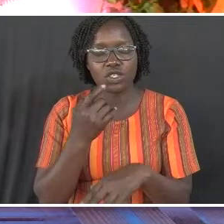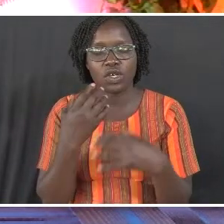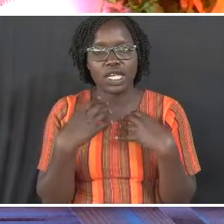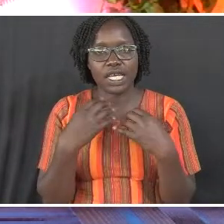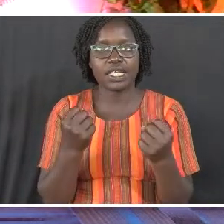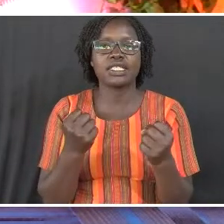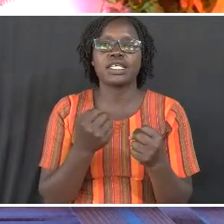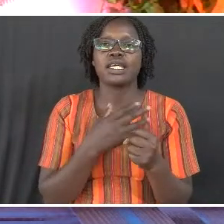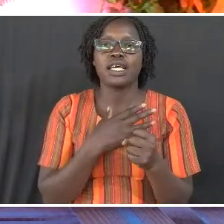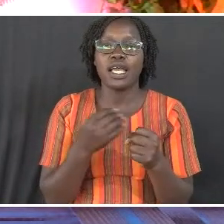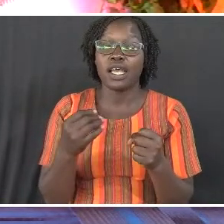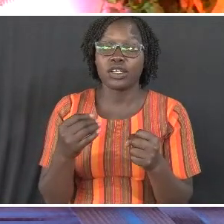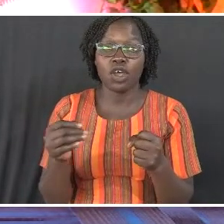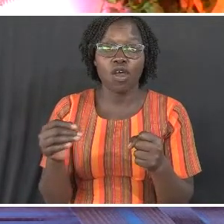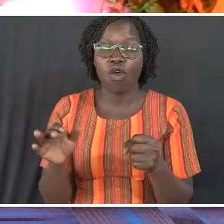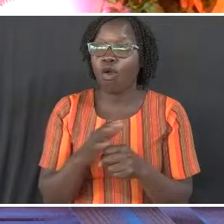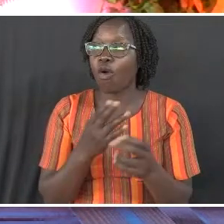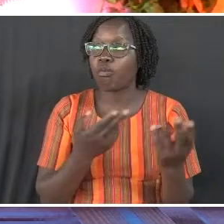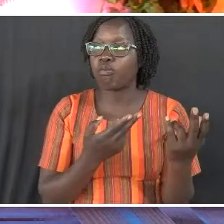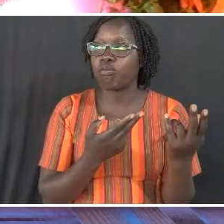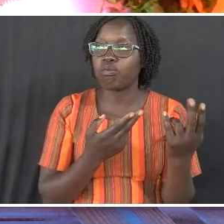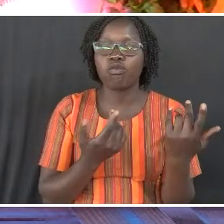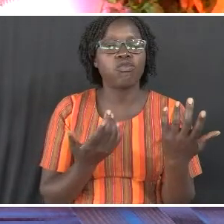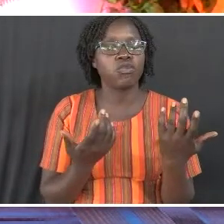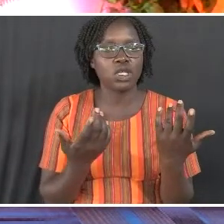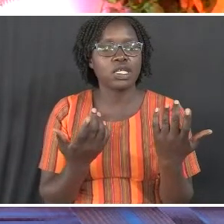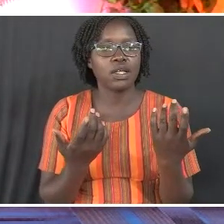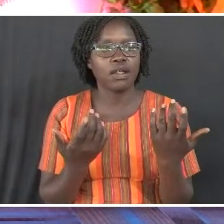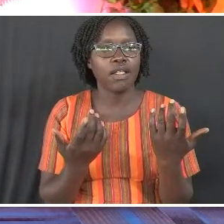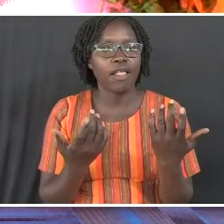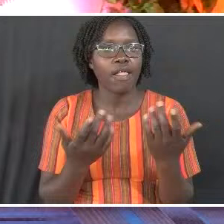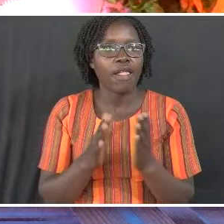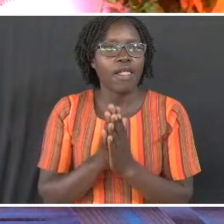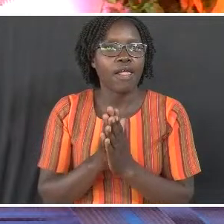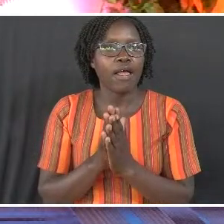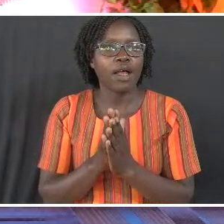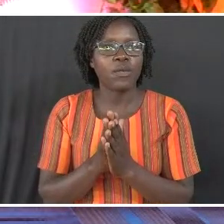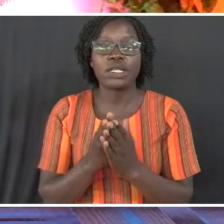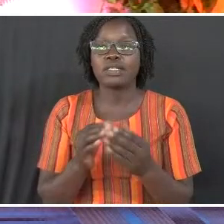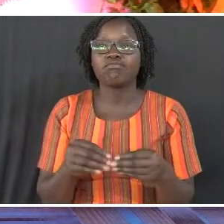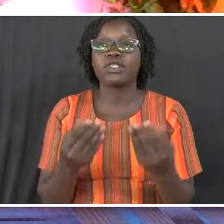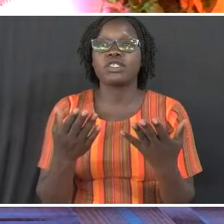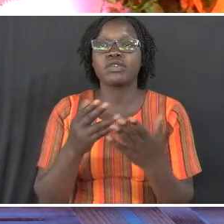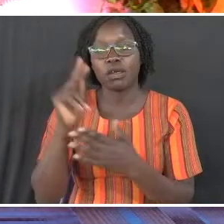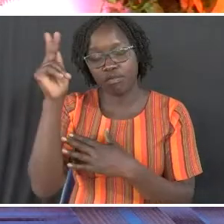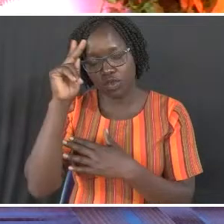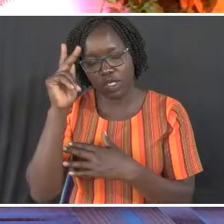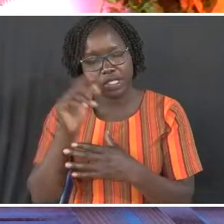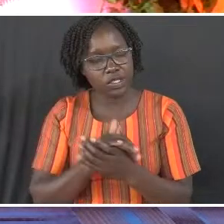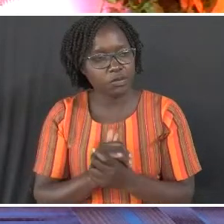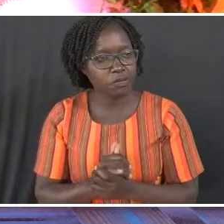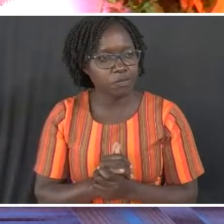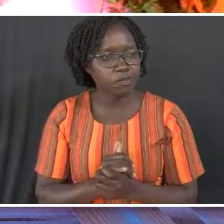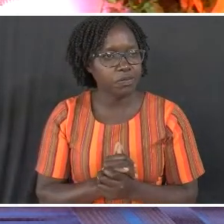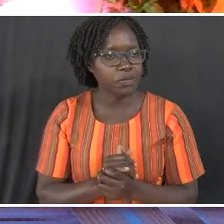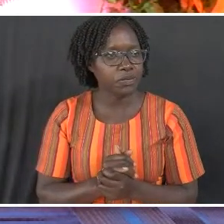And hopefully I'll impact some knowledge.